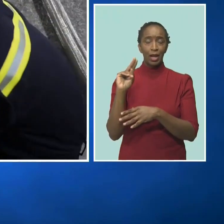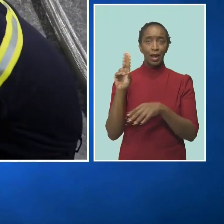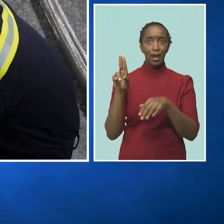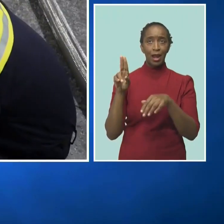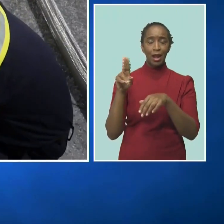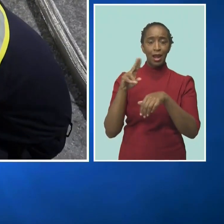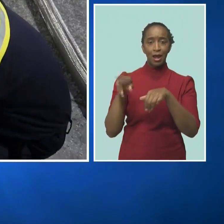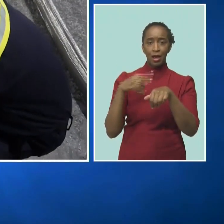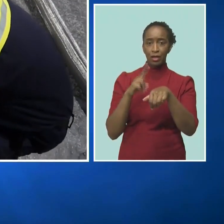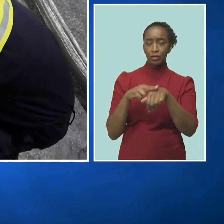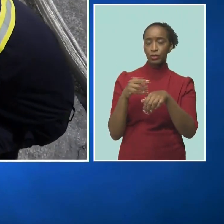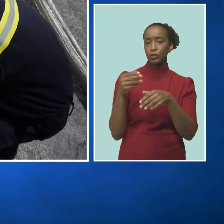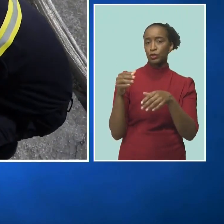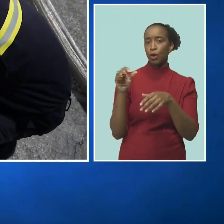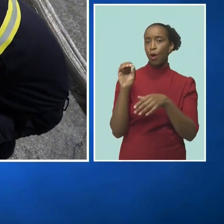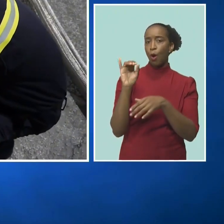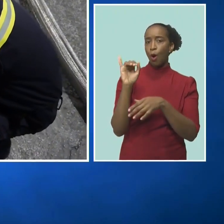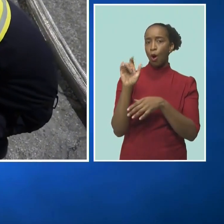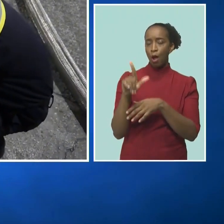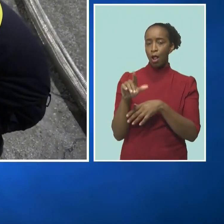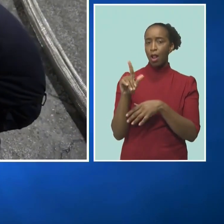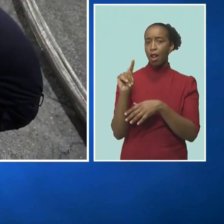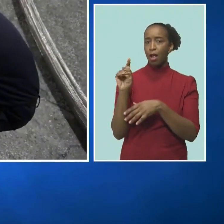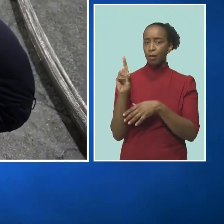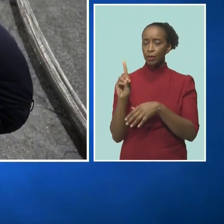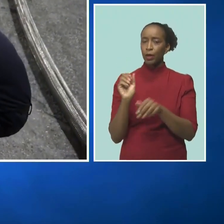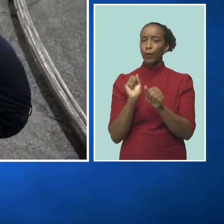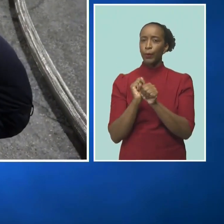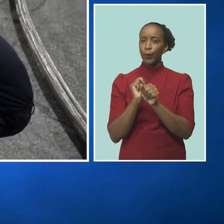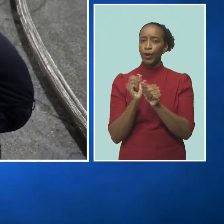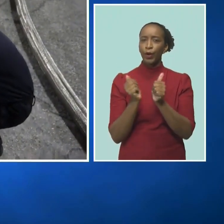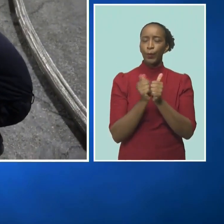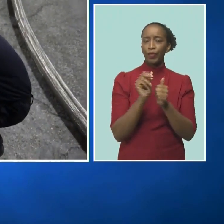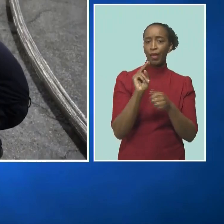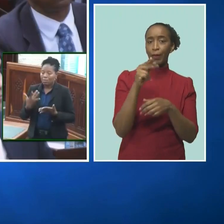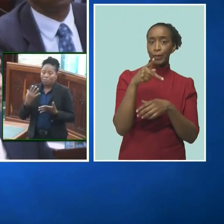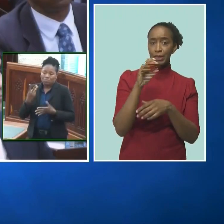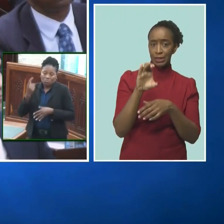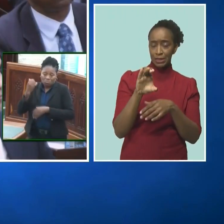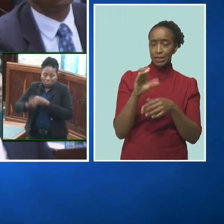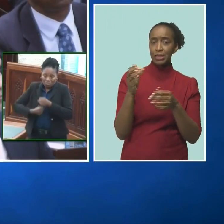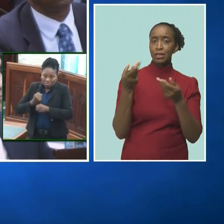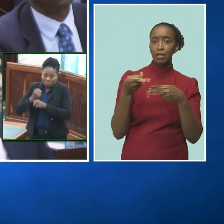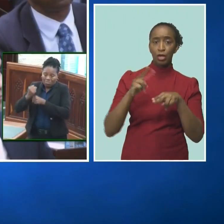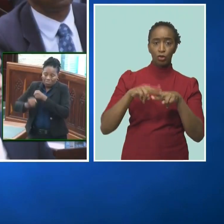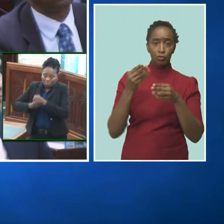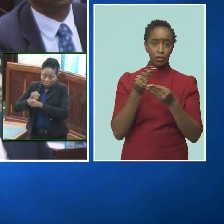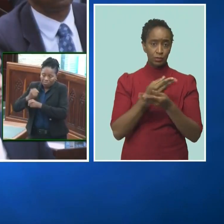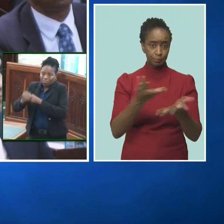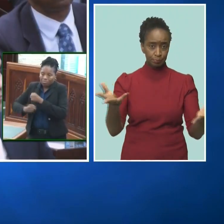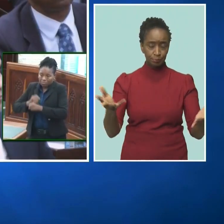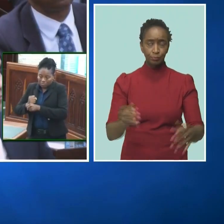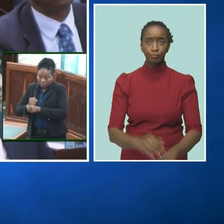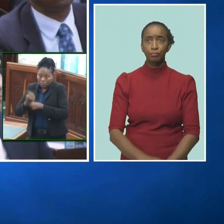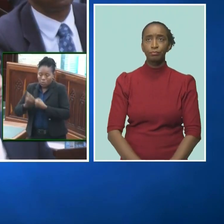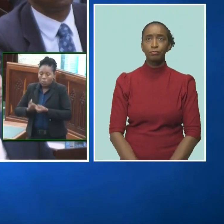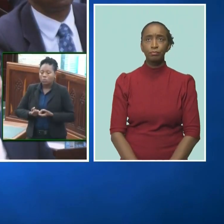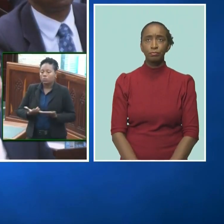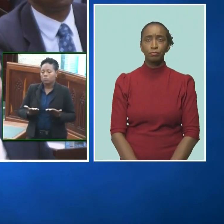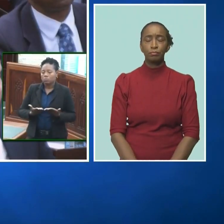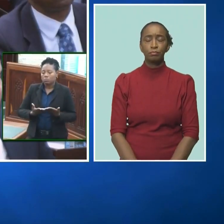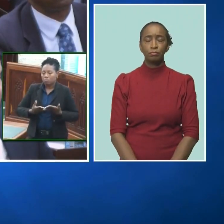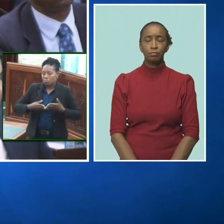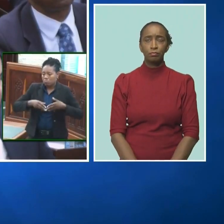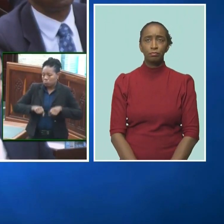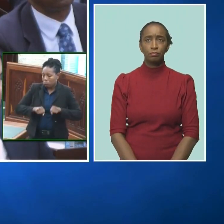they are working with the MPC to increase gas production. Over the last couple of years, the production has declined